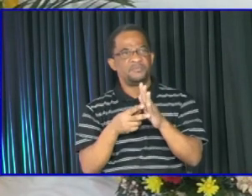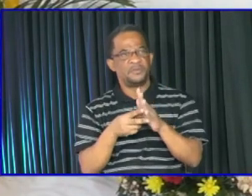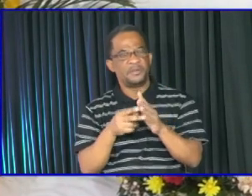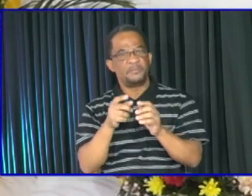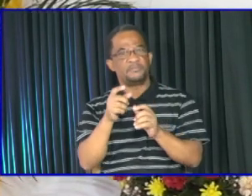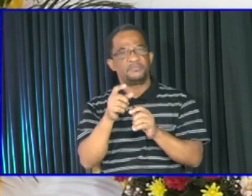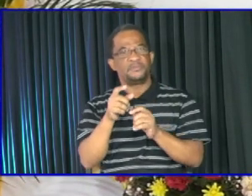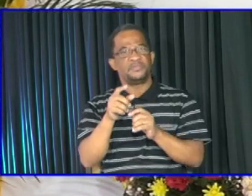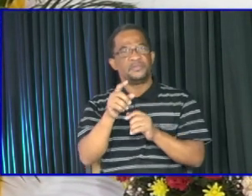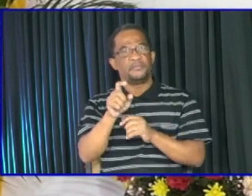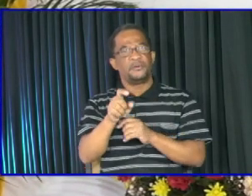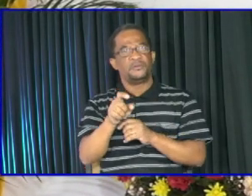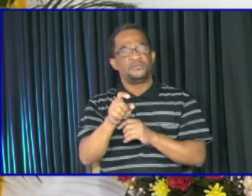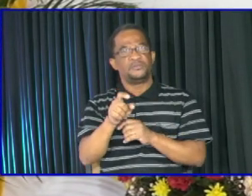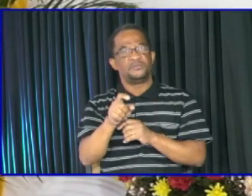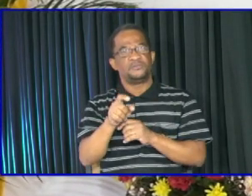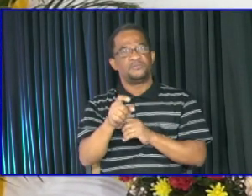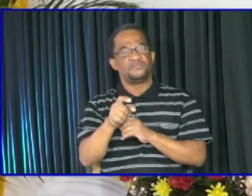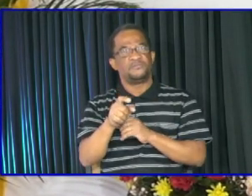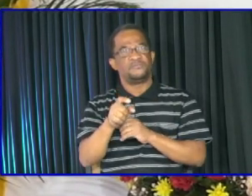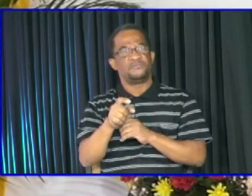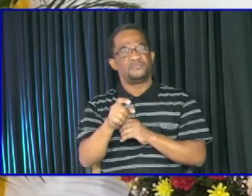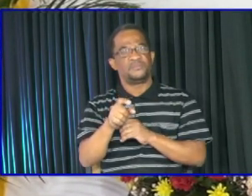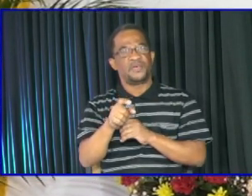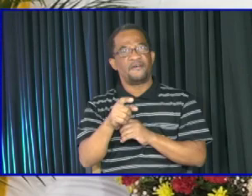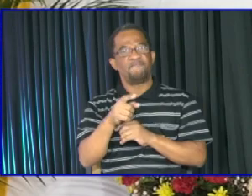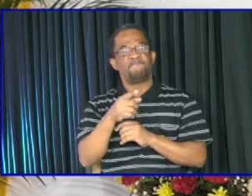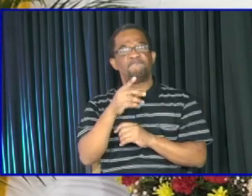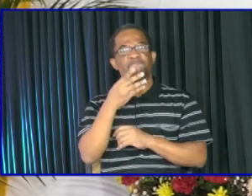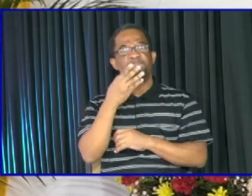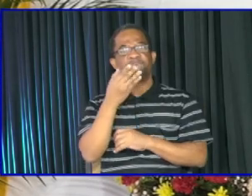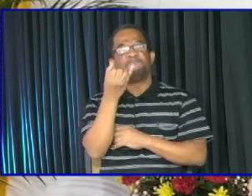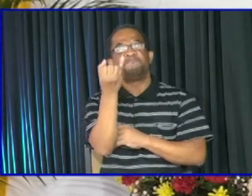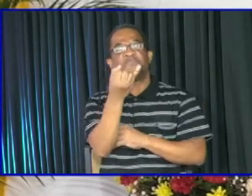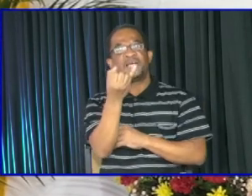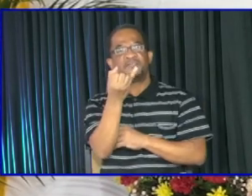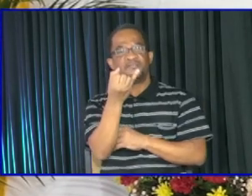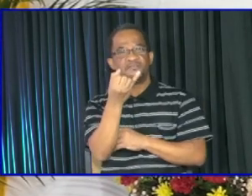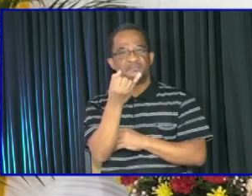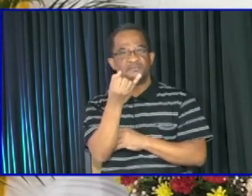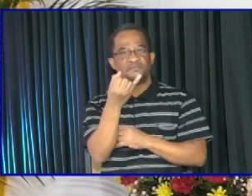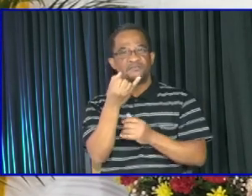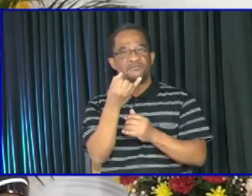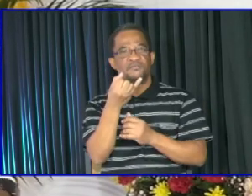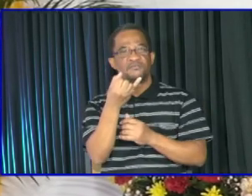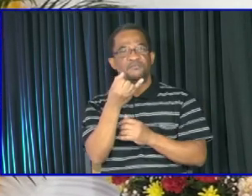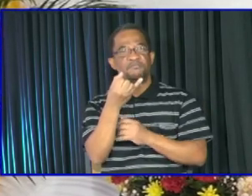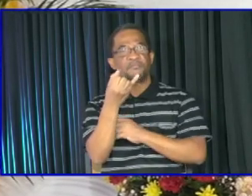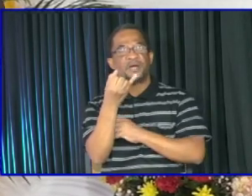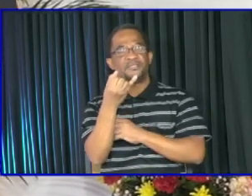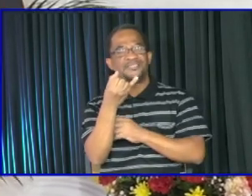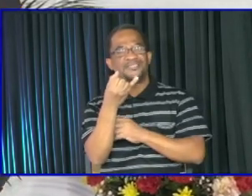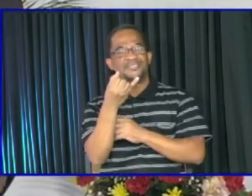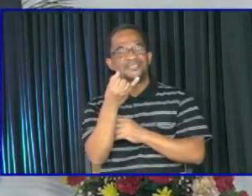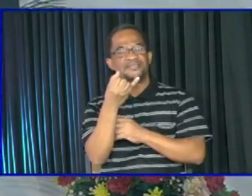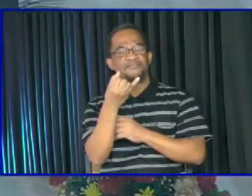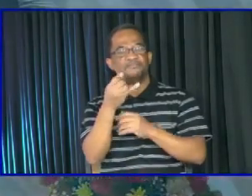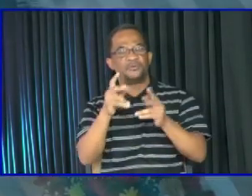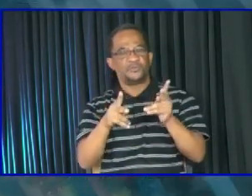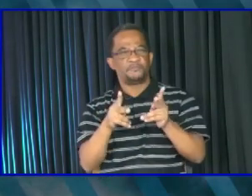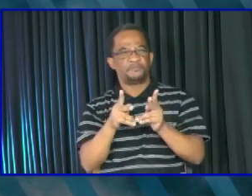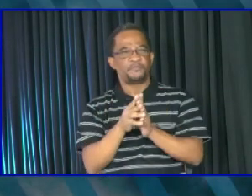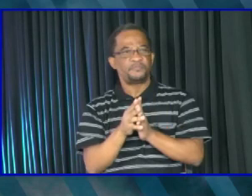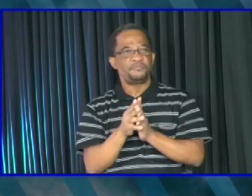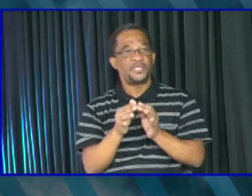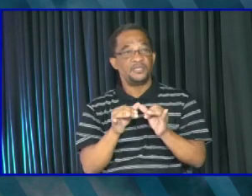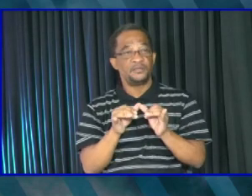must have been a terribly bad criminal. The Bible continues, therefore,